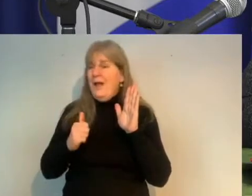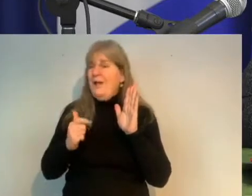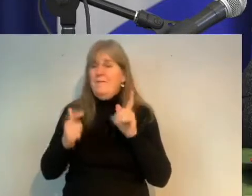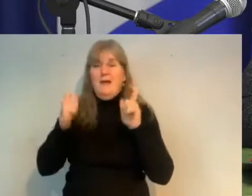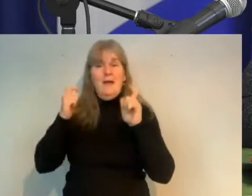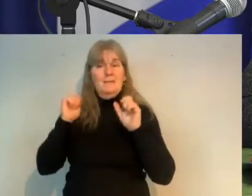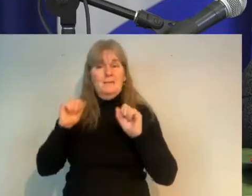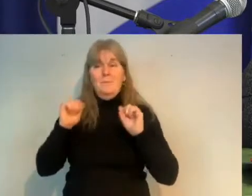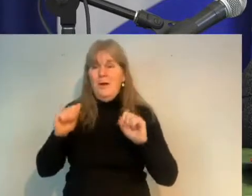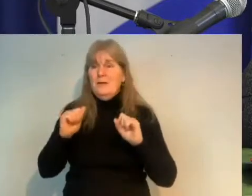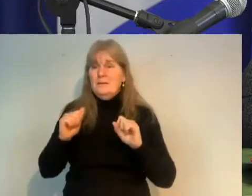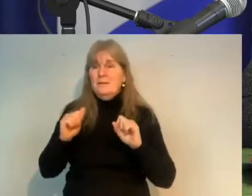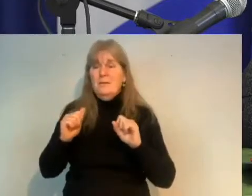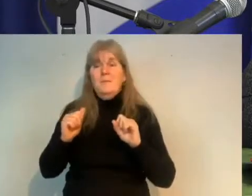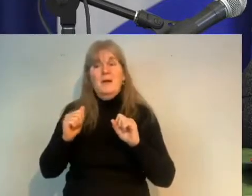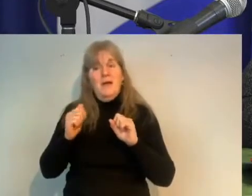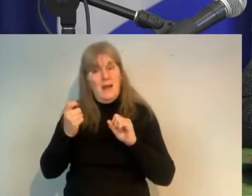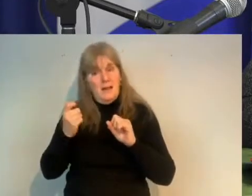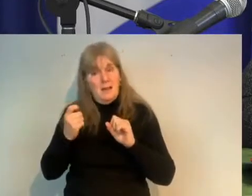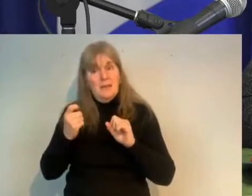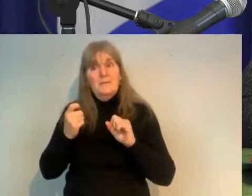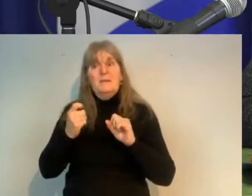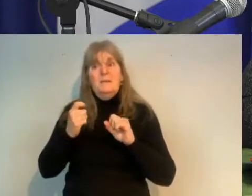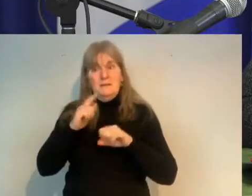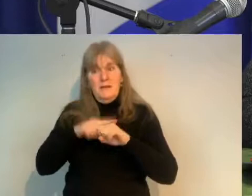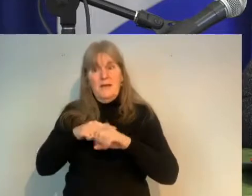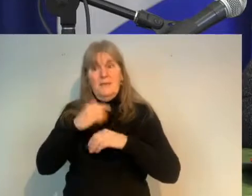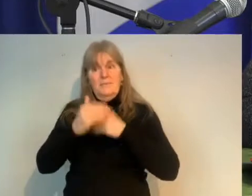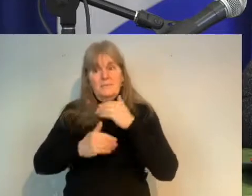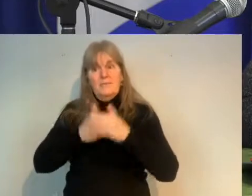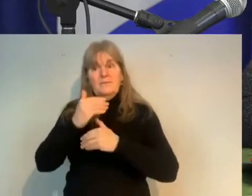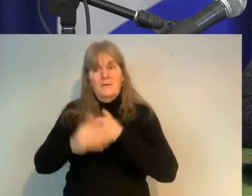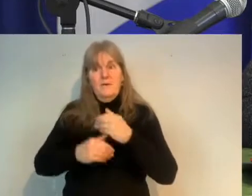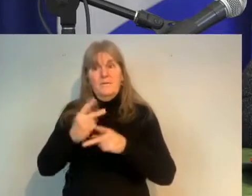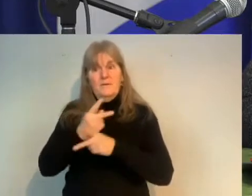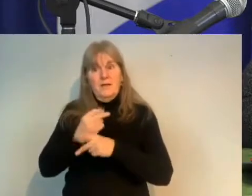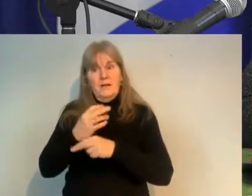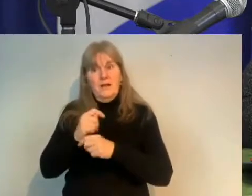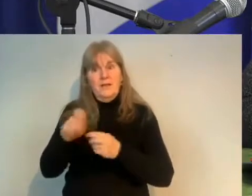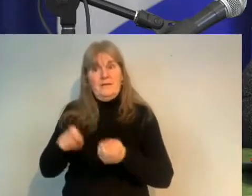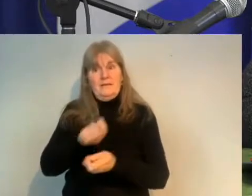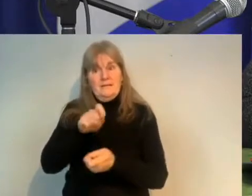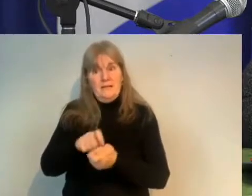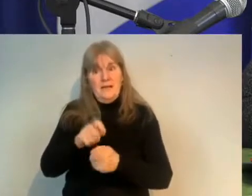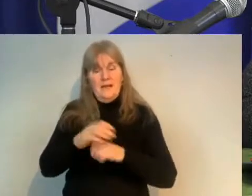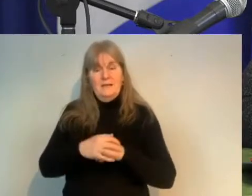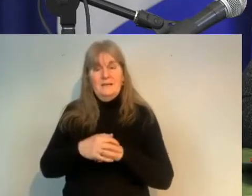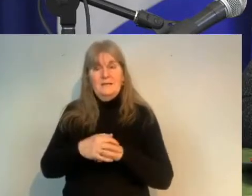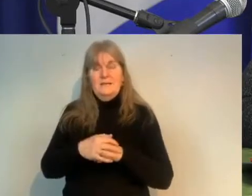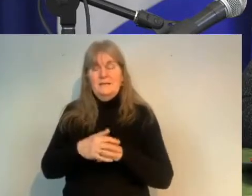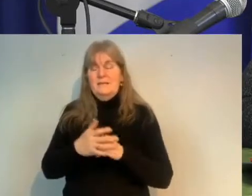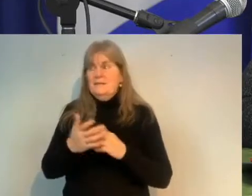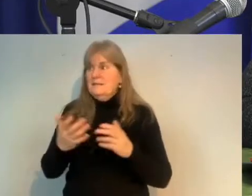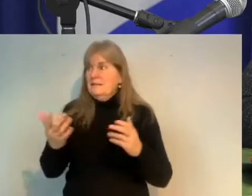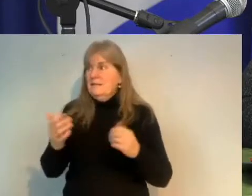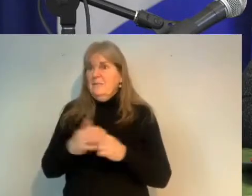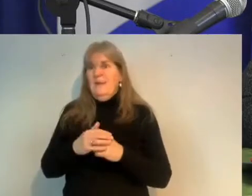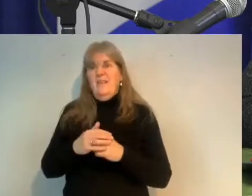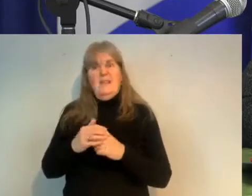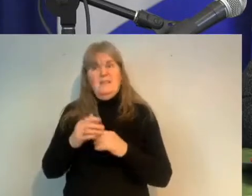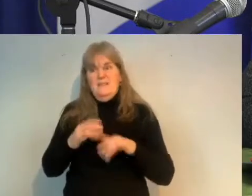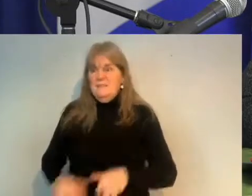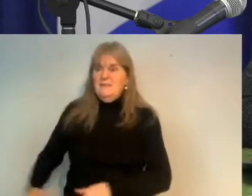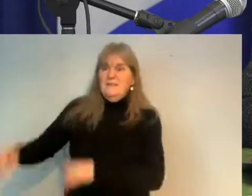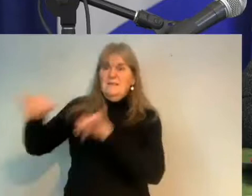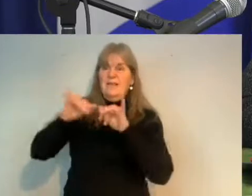verify numbers. So I think that's a part of the system that everybody in the world, around the world, is working